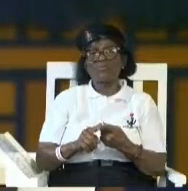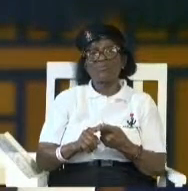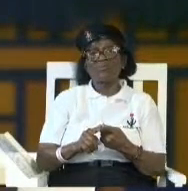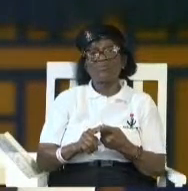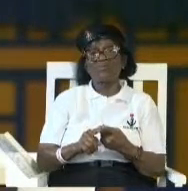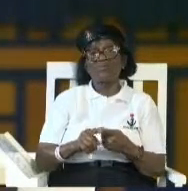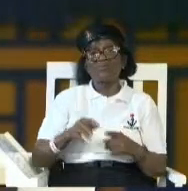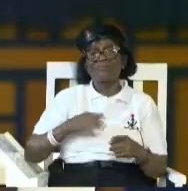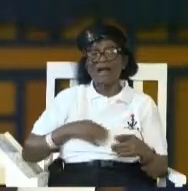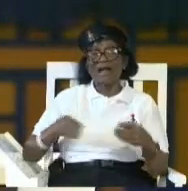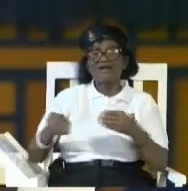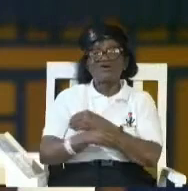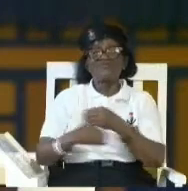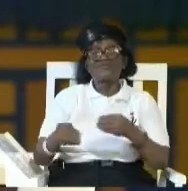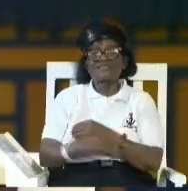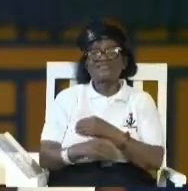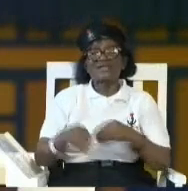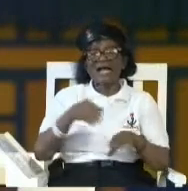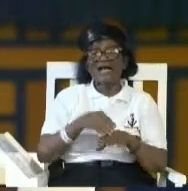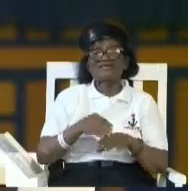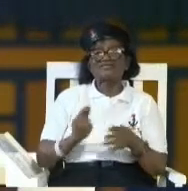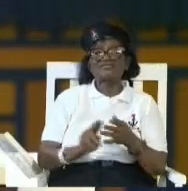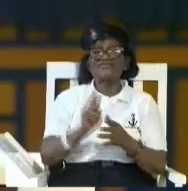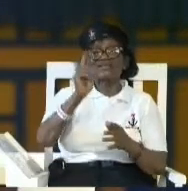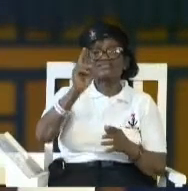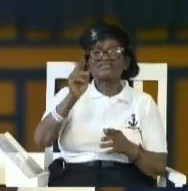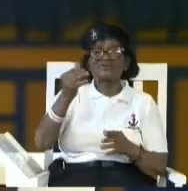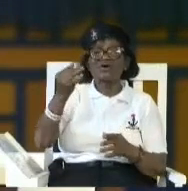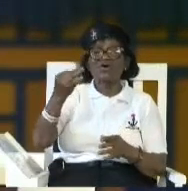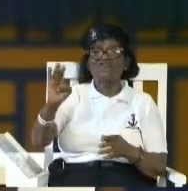my office at the University of Lagos,